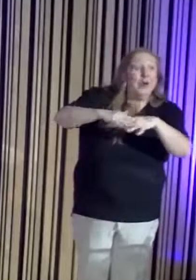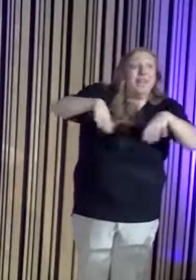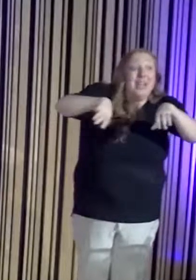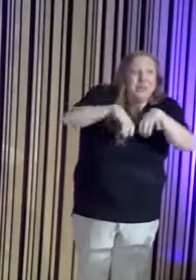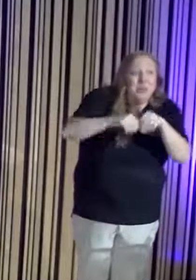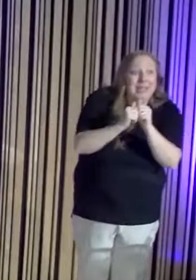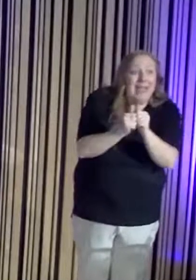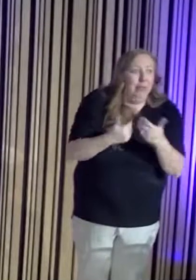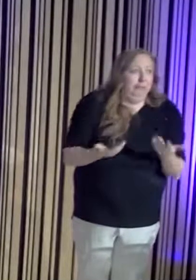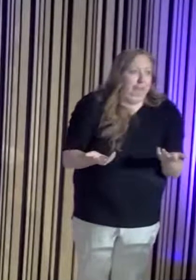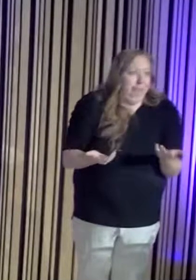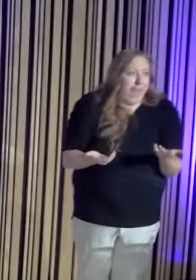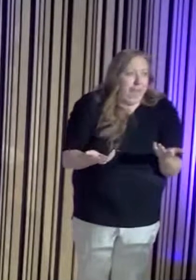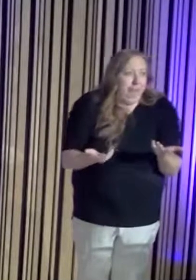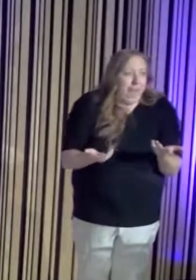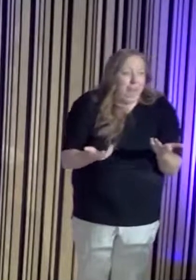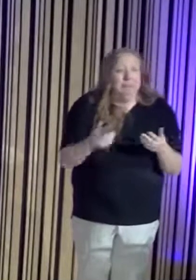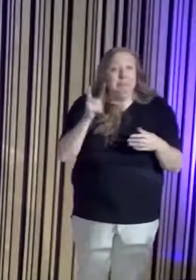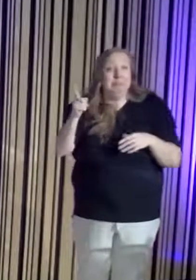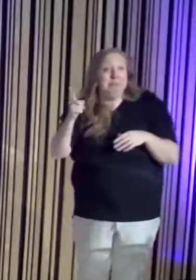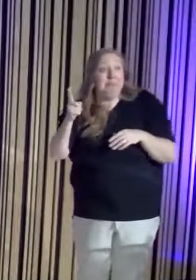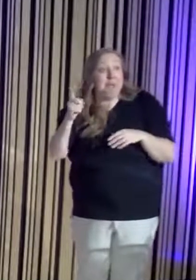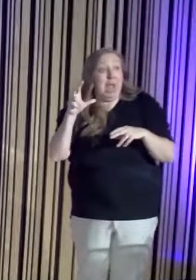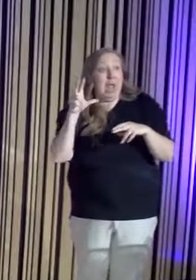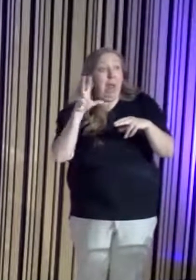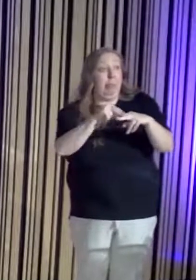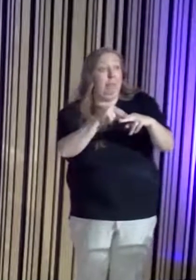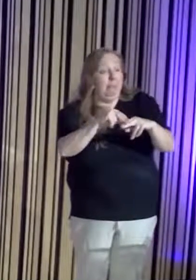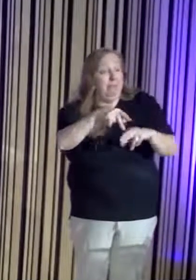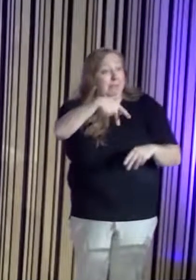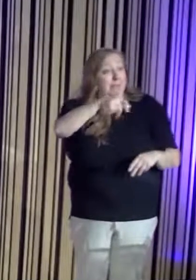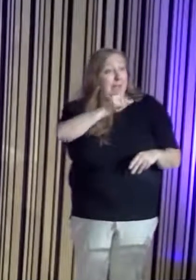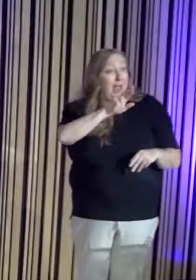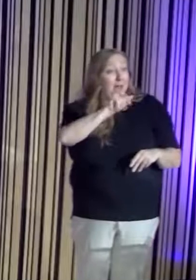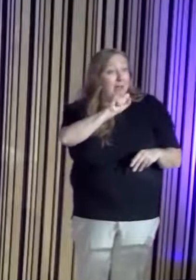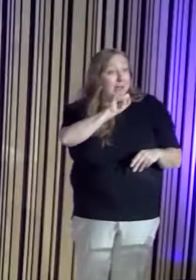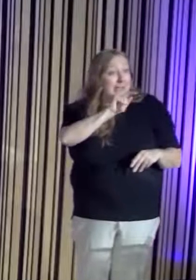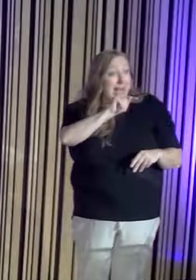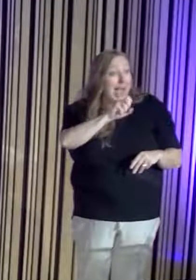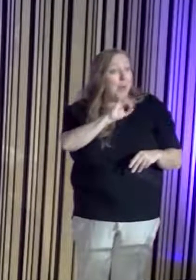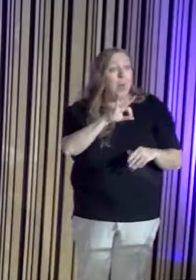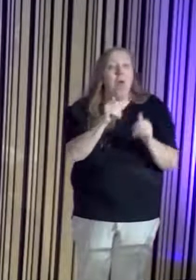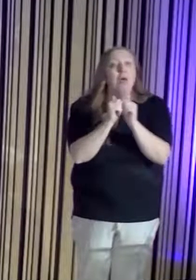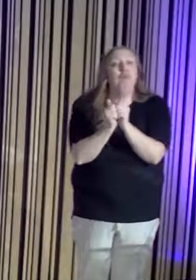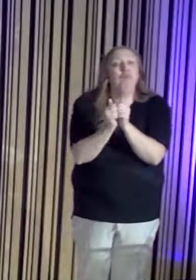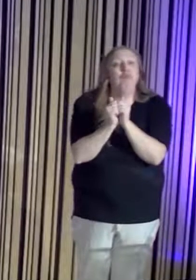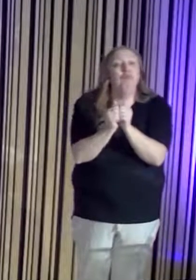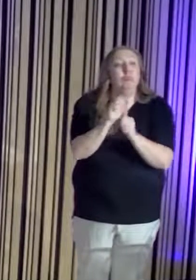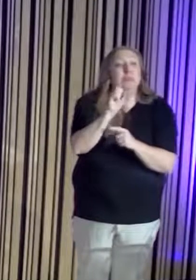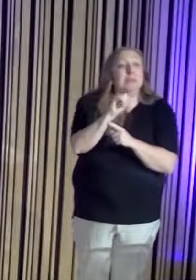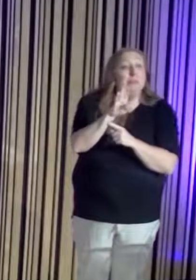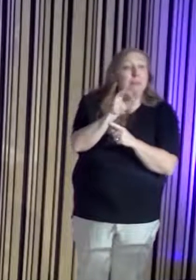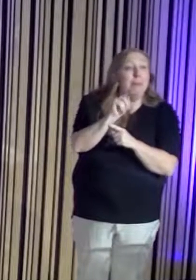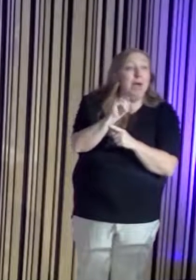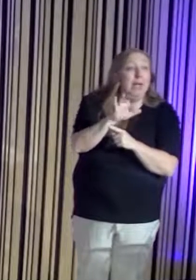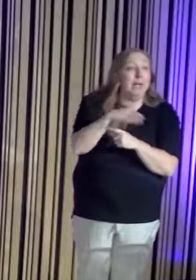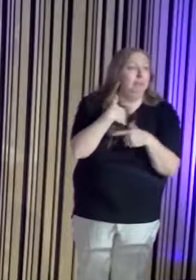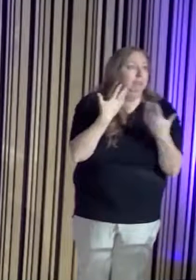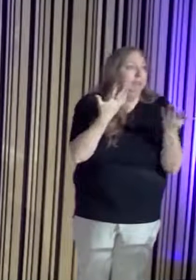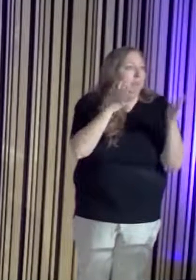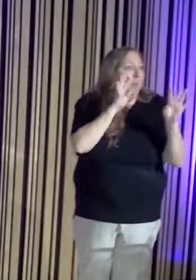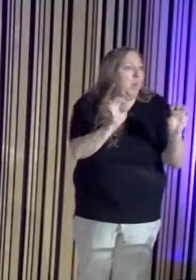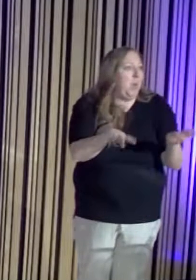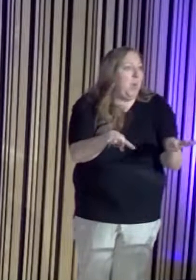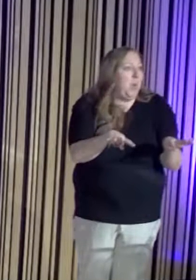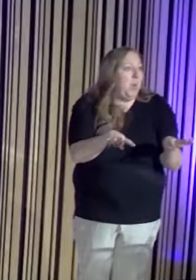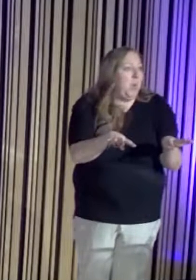one parasitizing another? Are they living together in harmony? We don't really know at this stage,